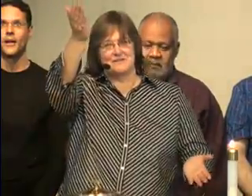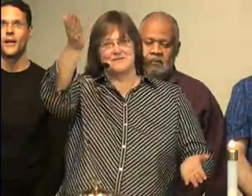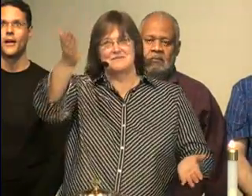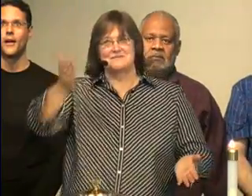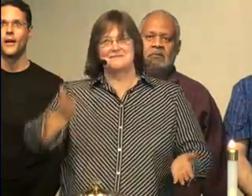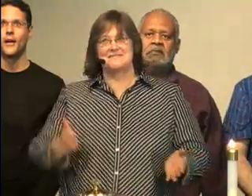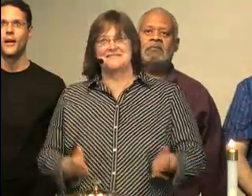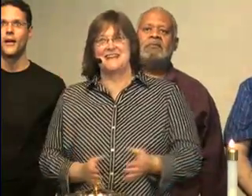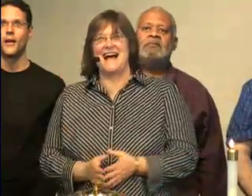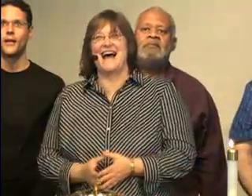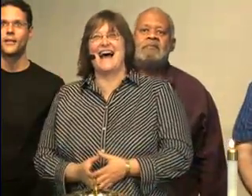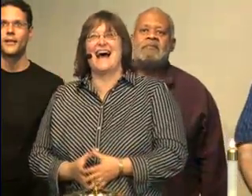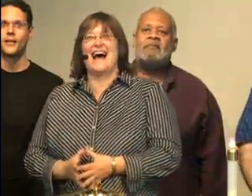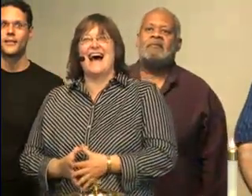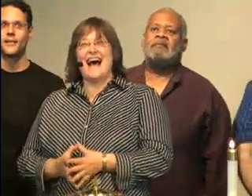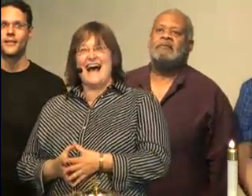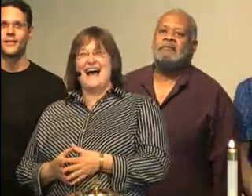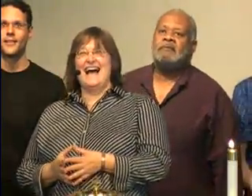from above